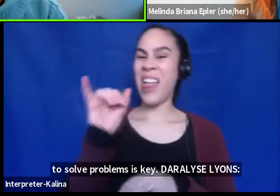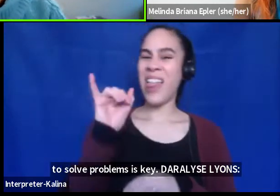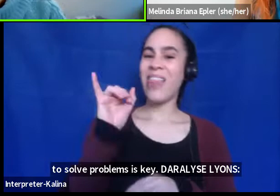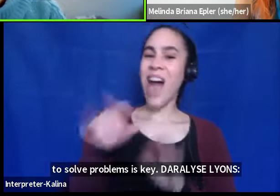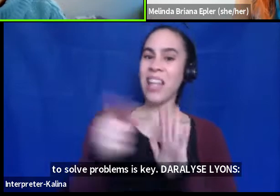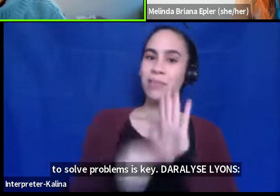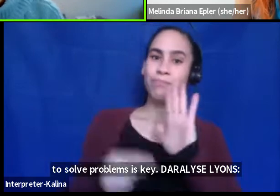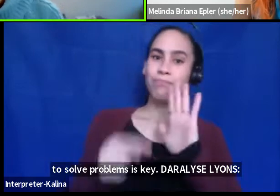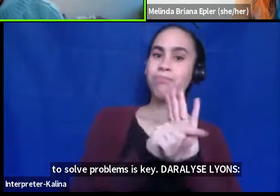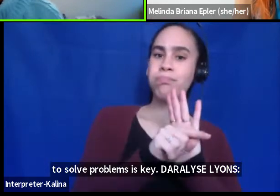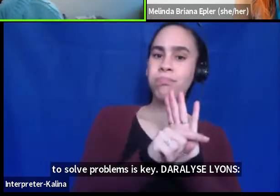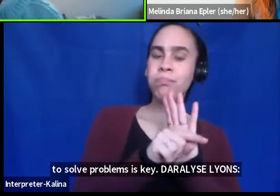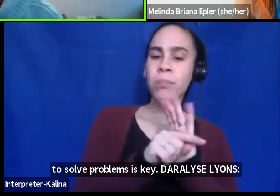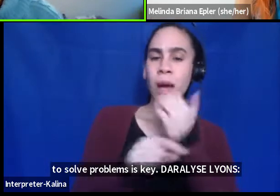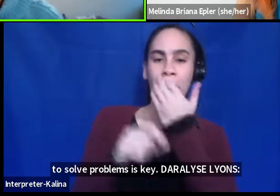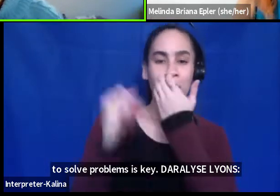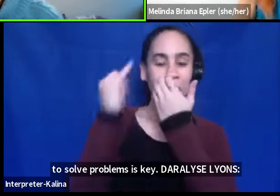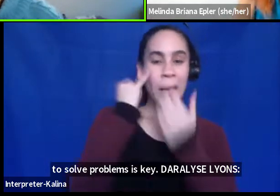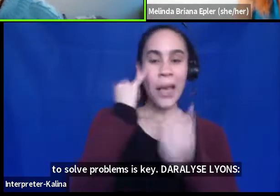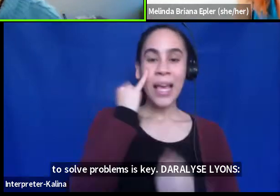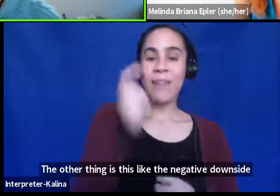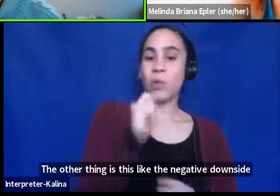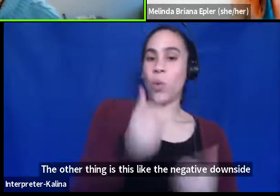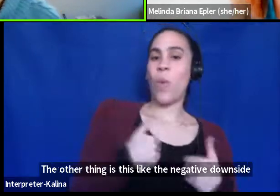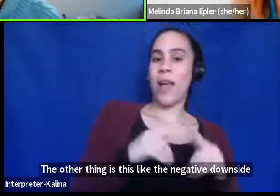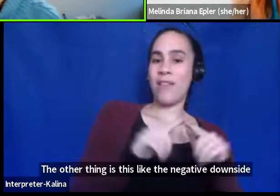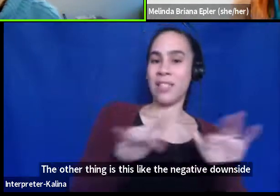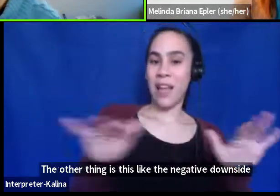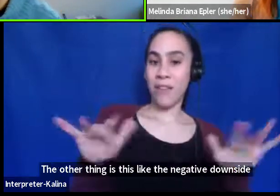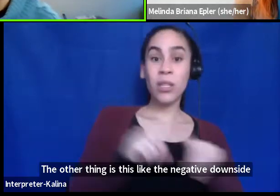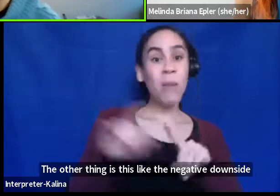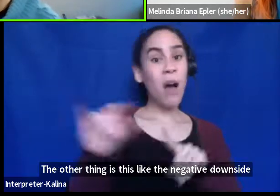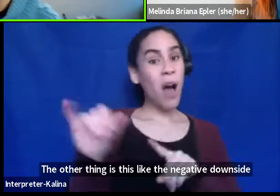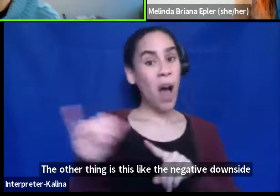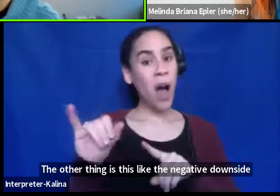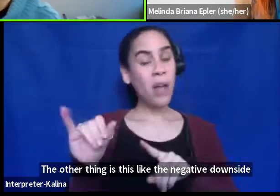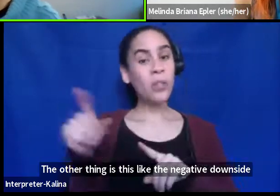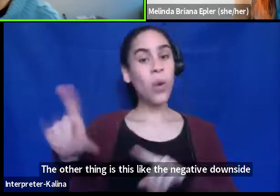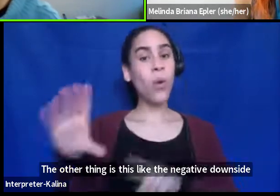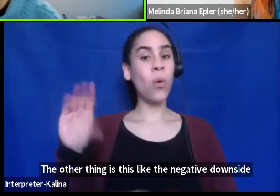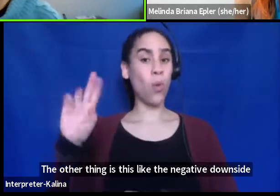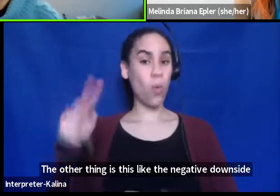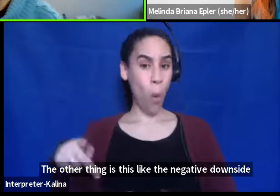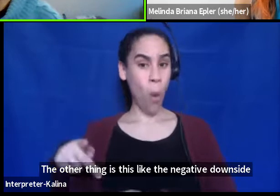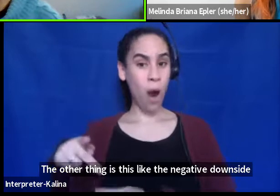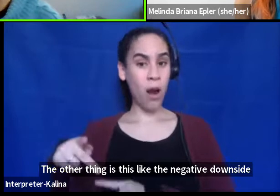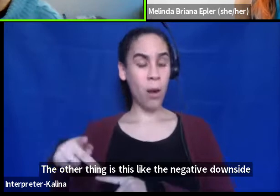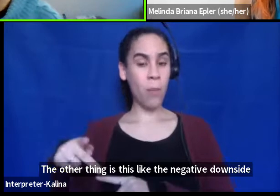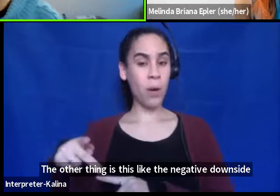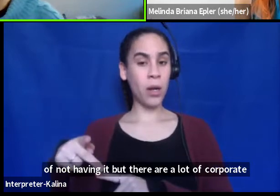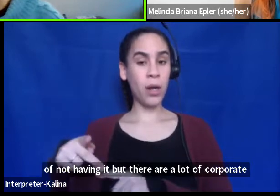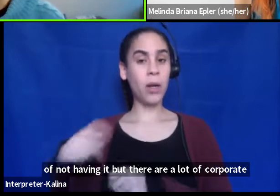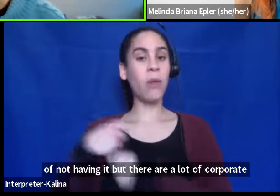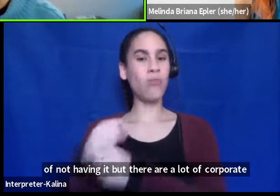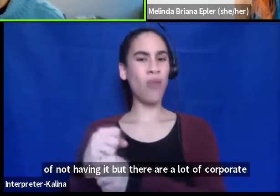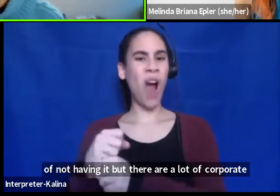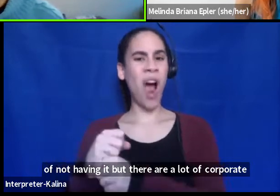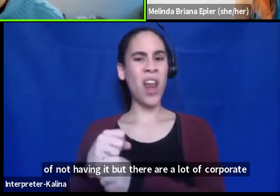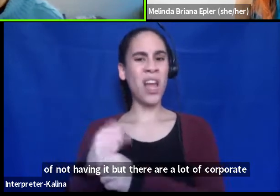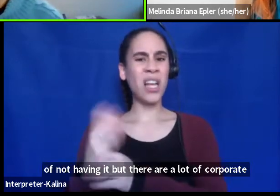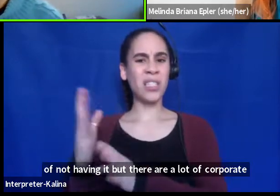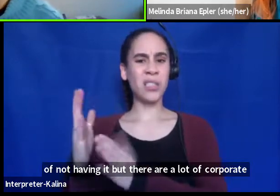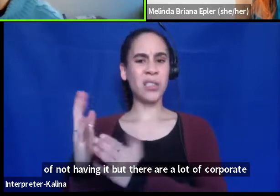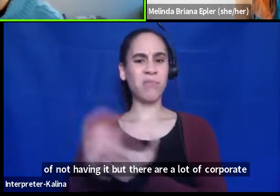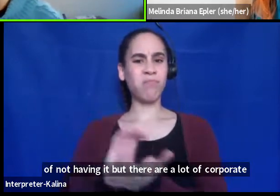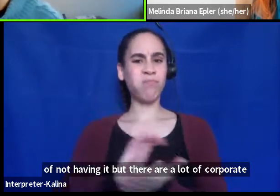downside of not having it, but there are a lot of corporate products that really alienate a lot of